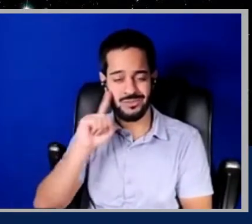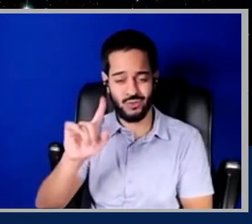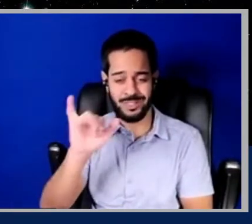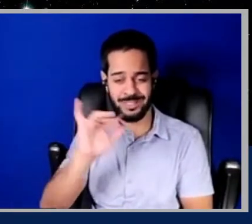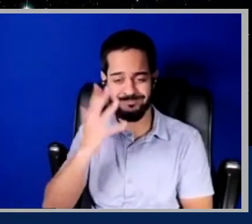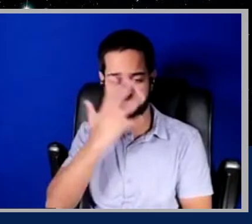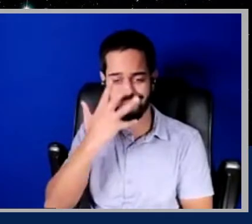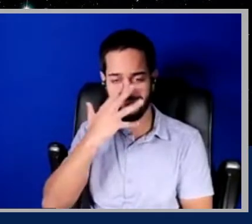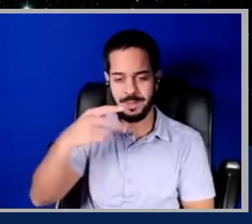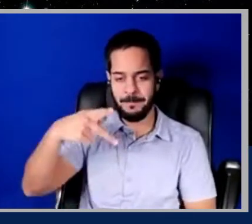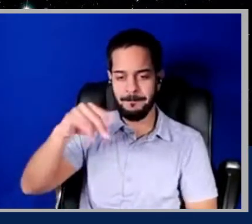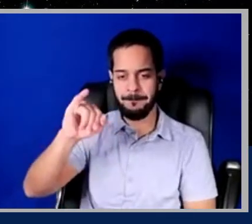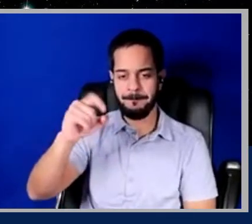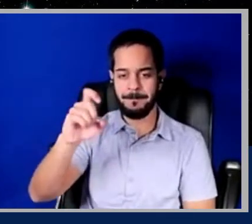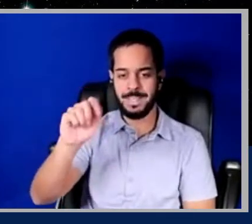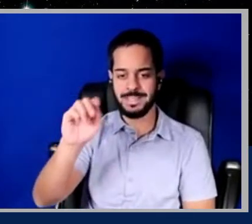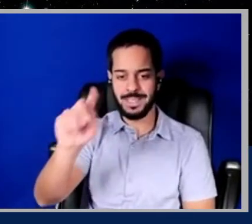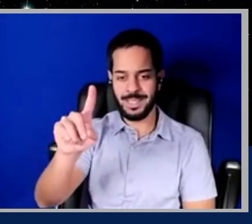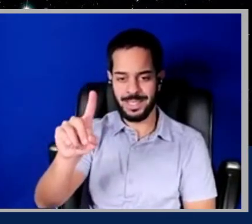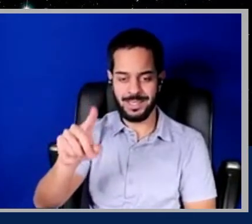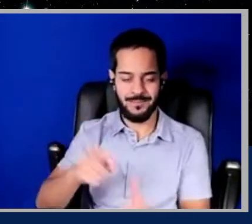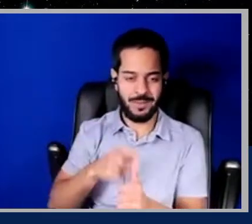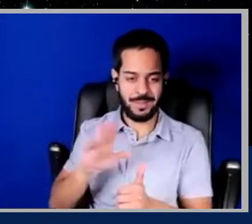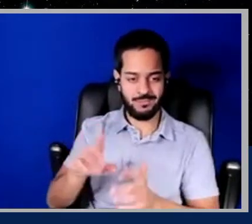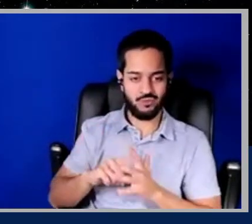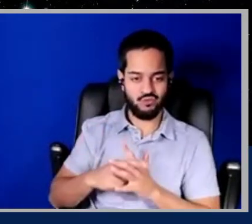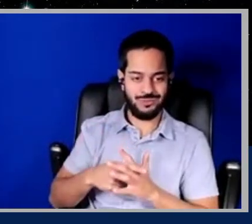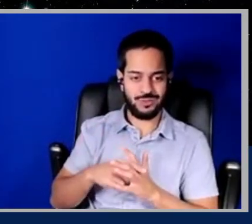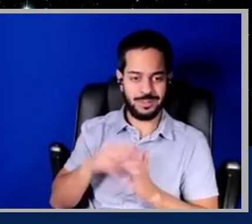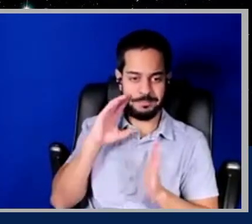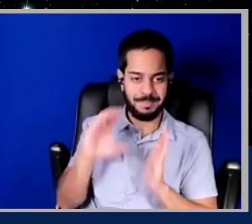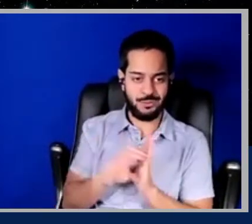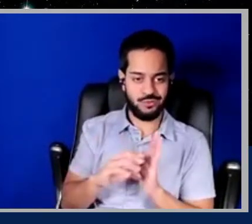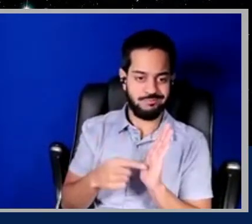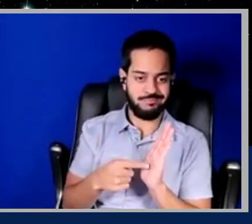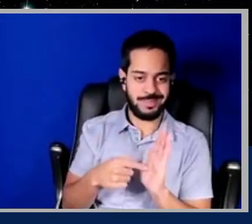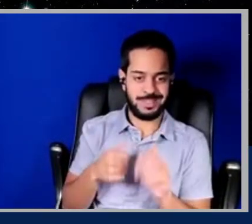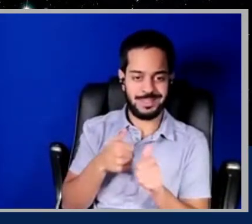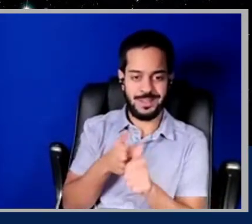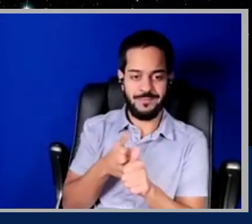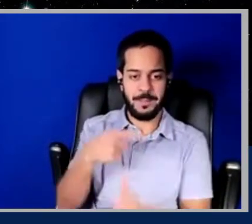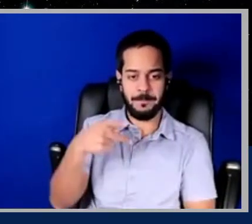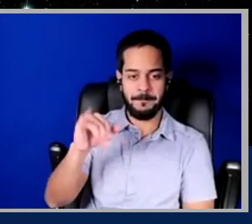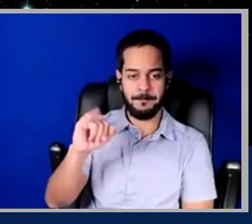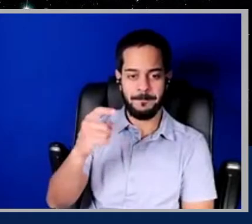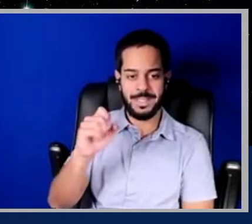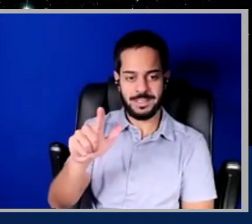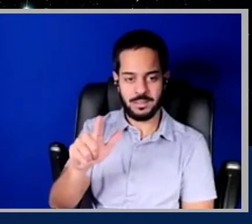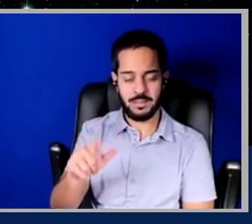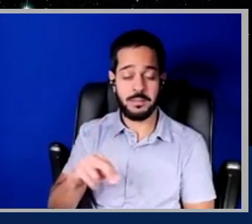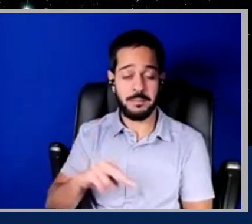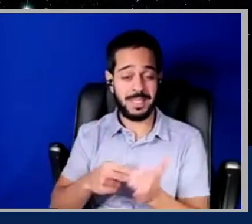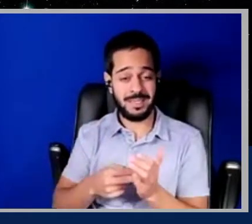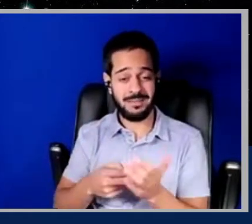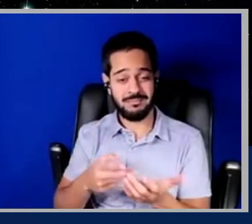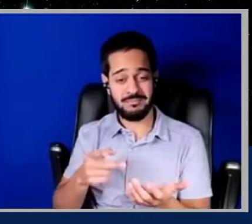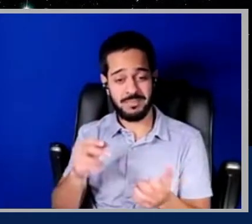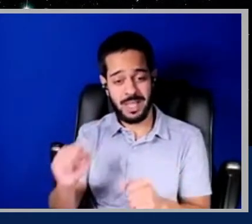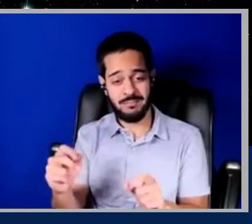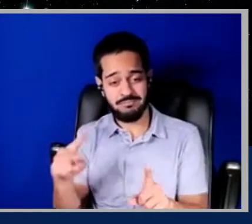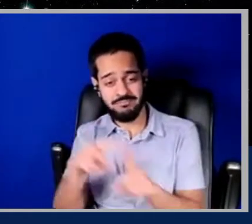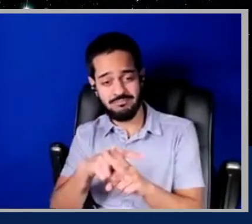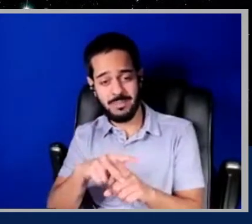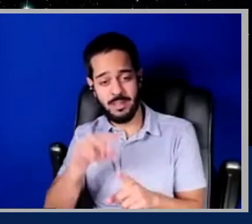are created originally with pixels. And I feel like that would be an interesting way to kind of also slow down, but really think